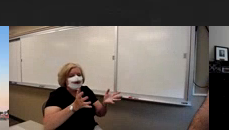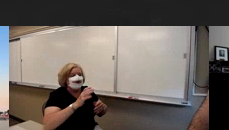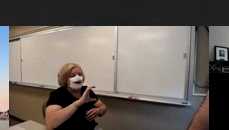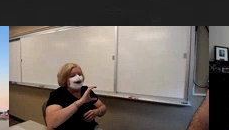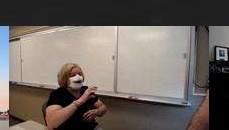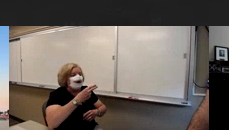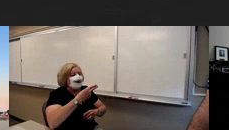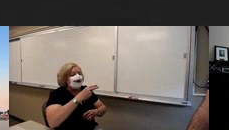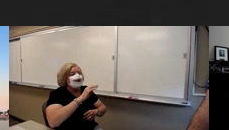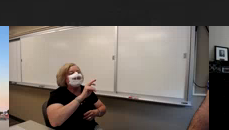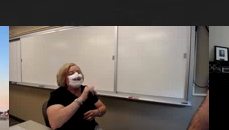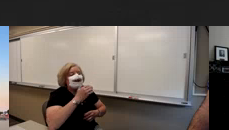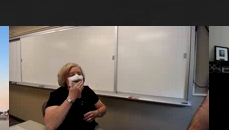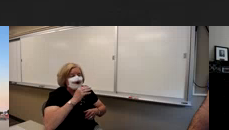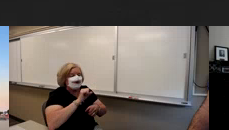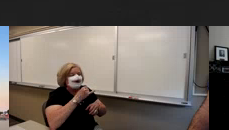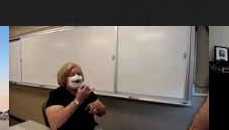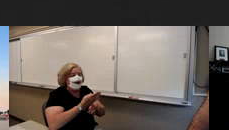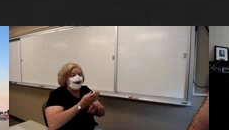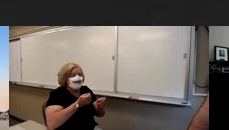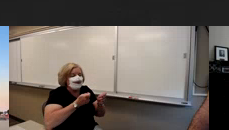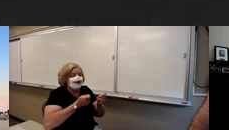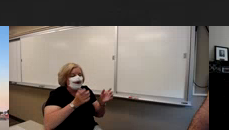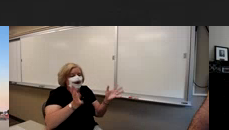job at monitoring. Yeah, thank you.